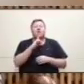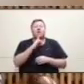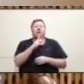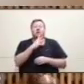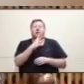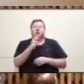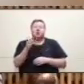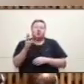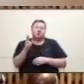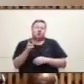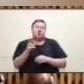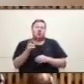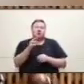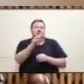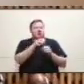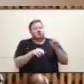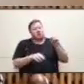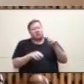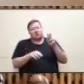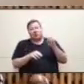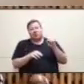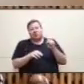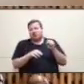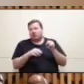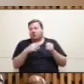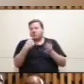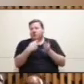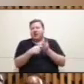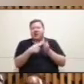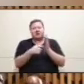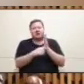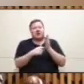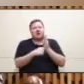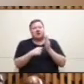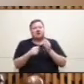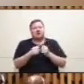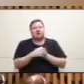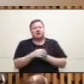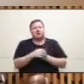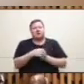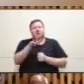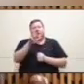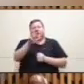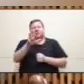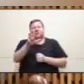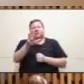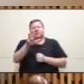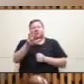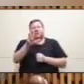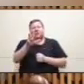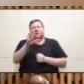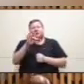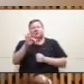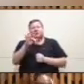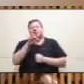doing, that you are only paying tax once you are at 93,500. So we took our indigent